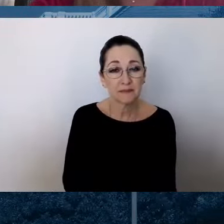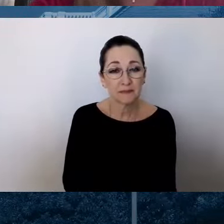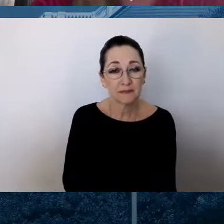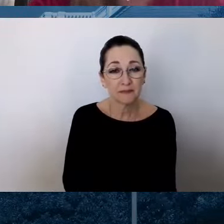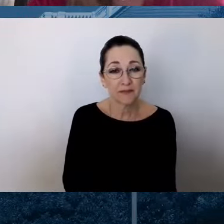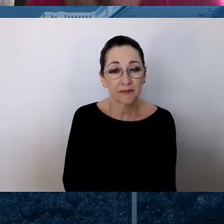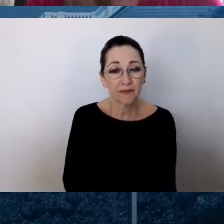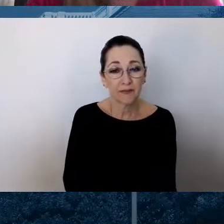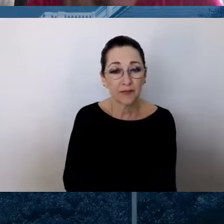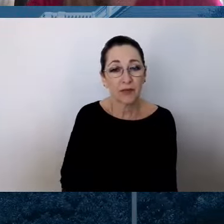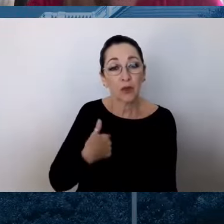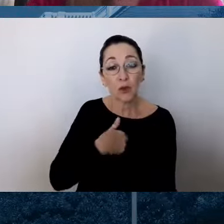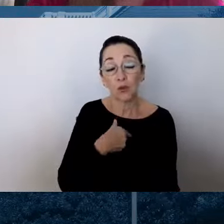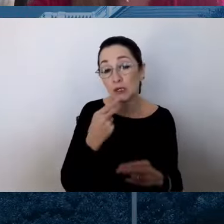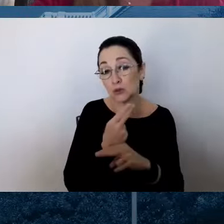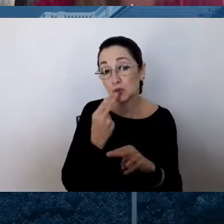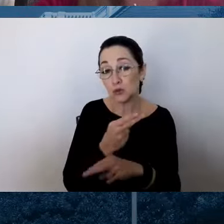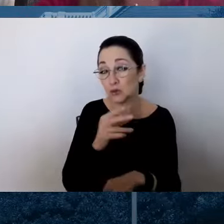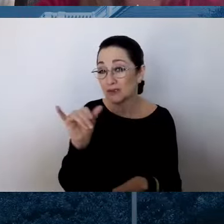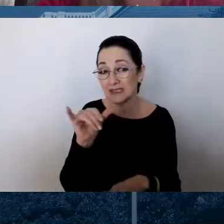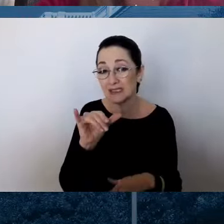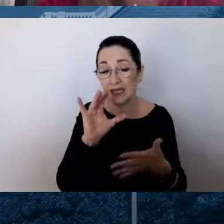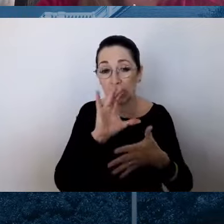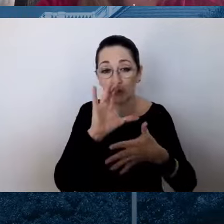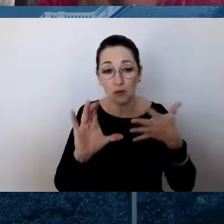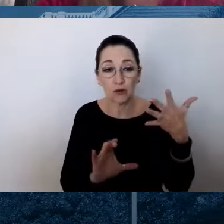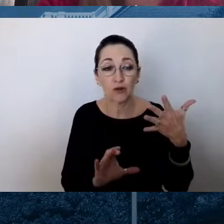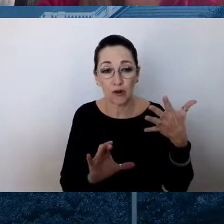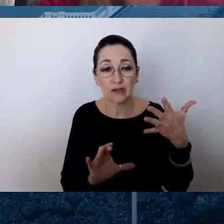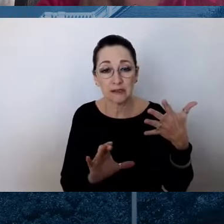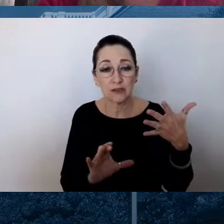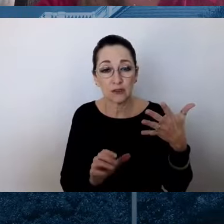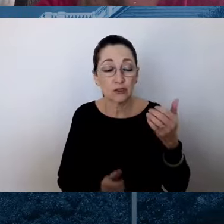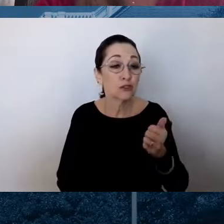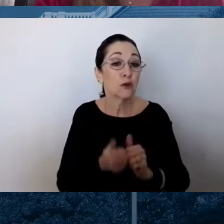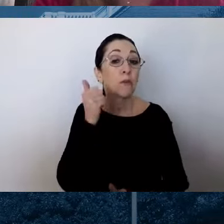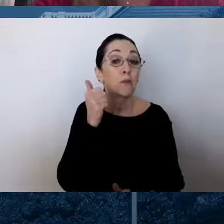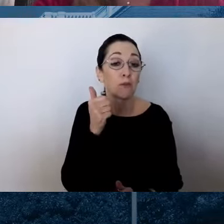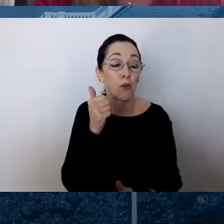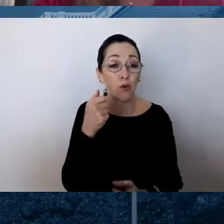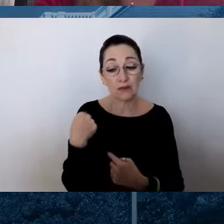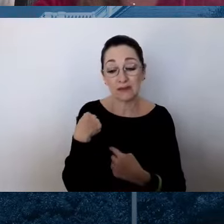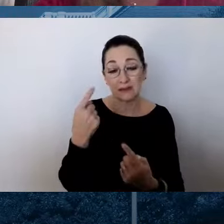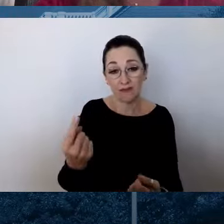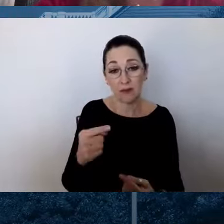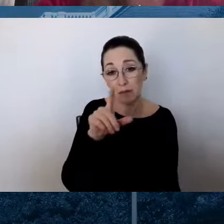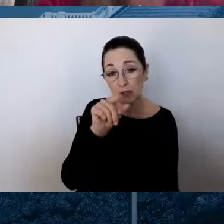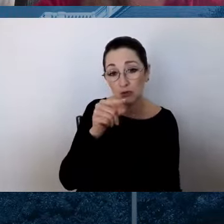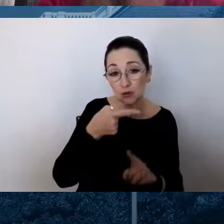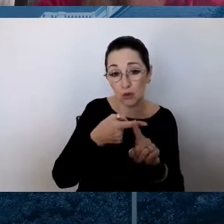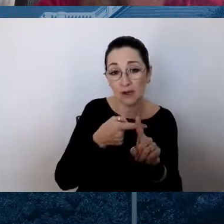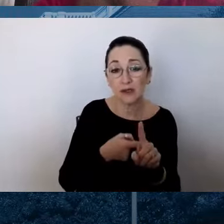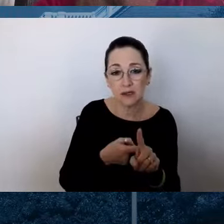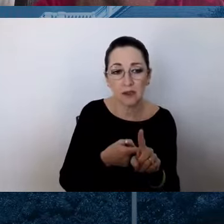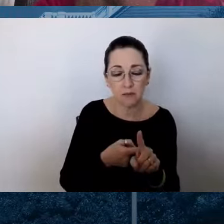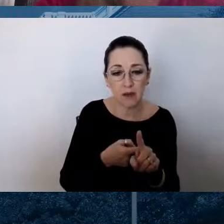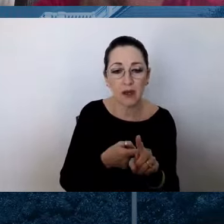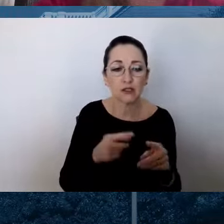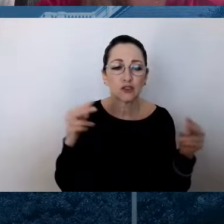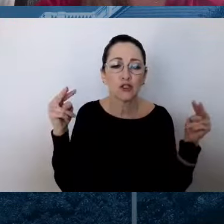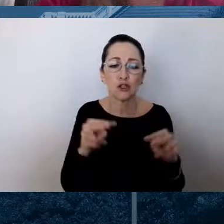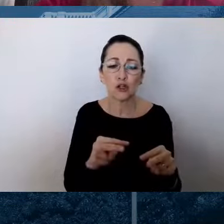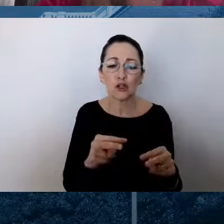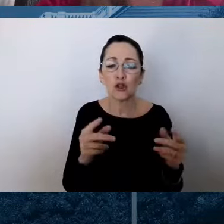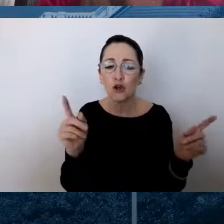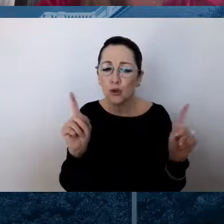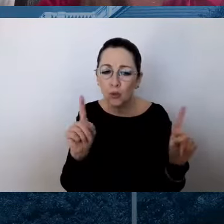same criteria most of the past 20 months, looking at zip codes with higher than